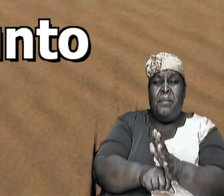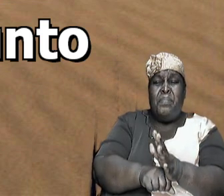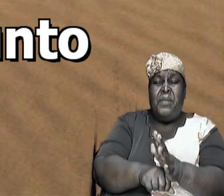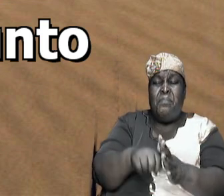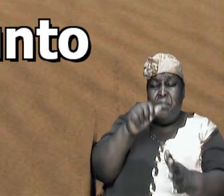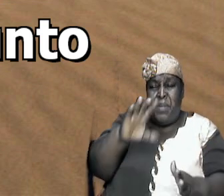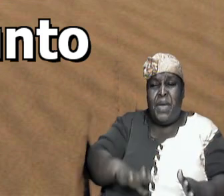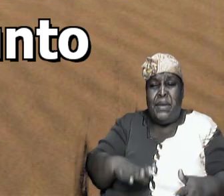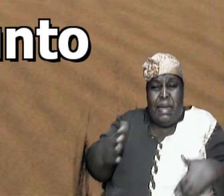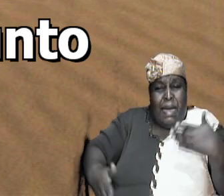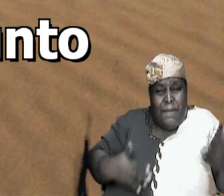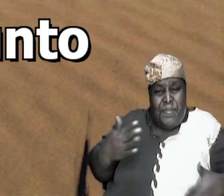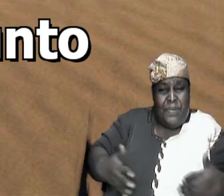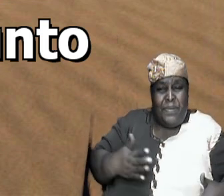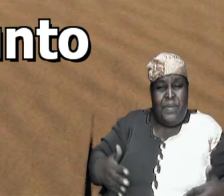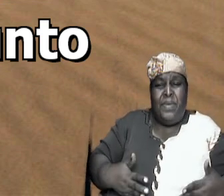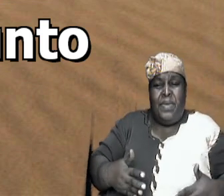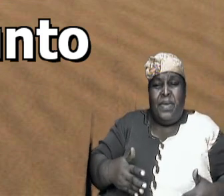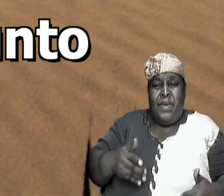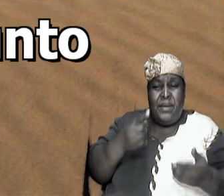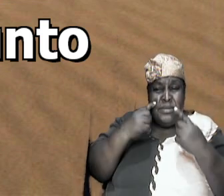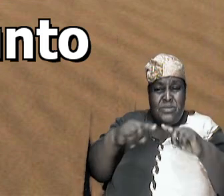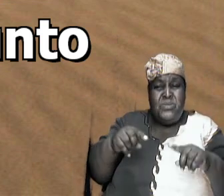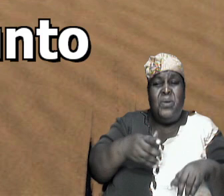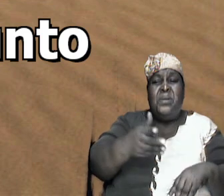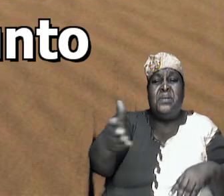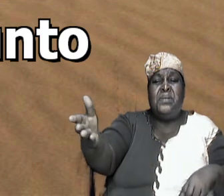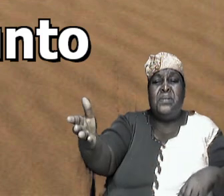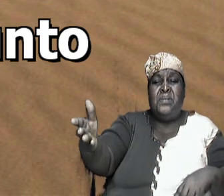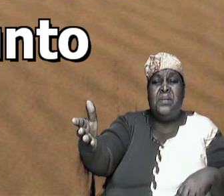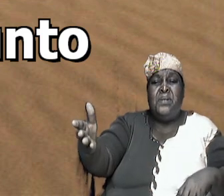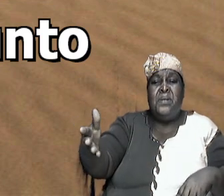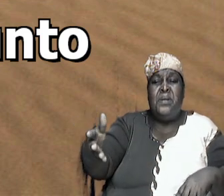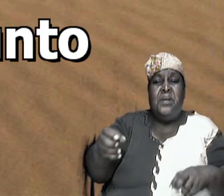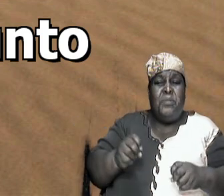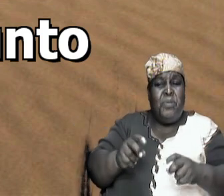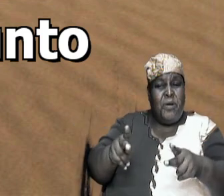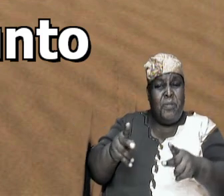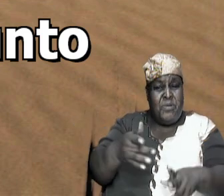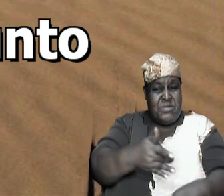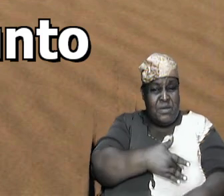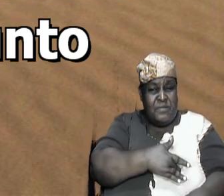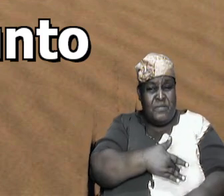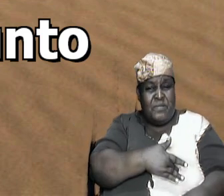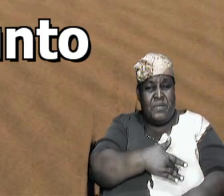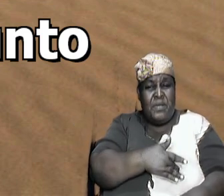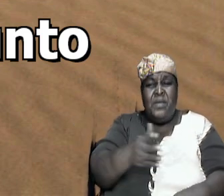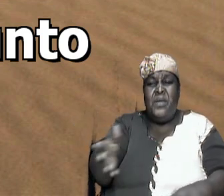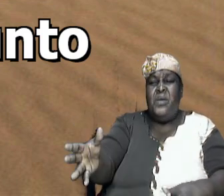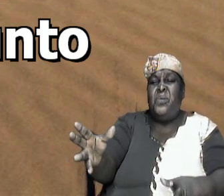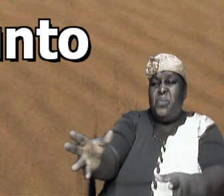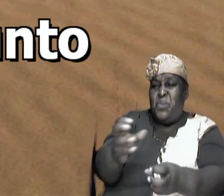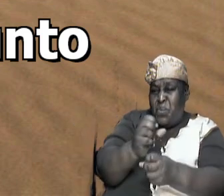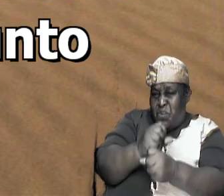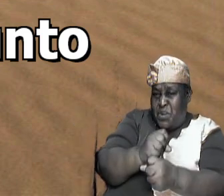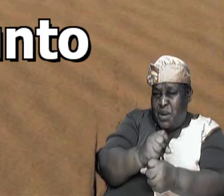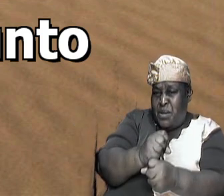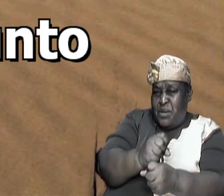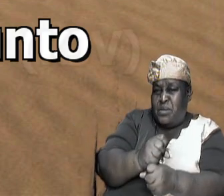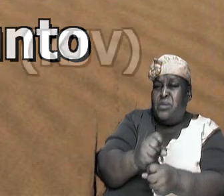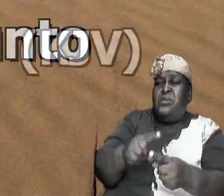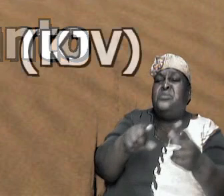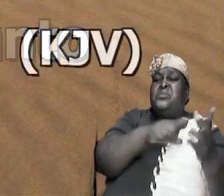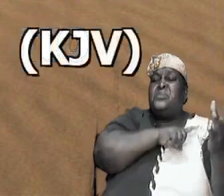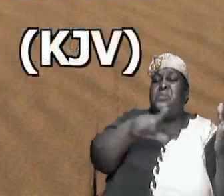glad, and he exhorted them all that with purpose of heart they would cleave unto the